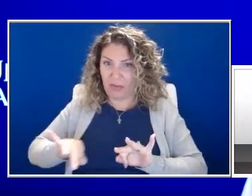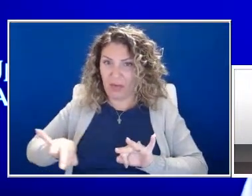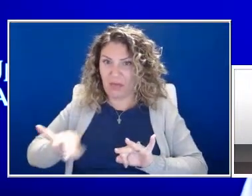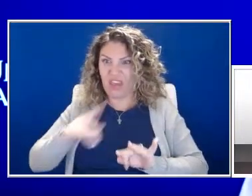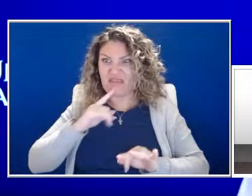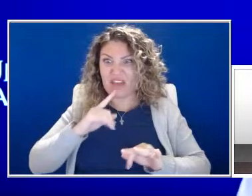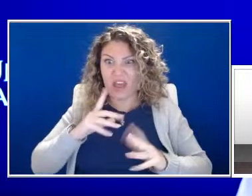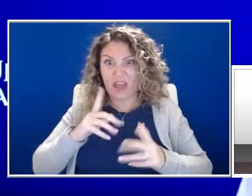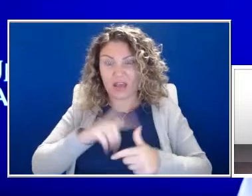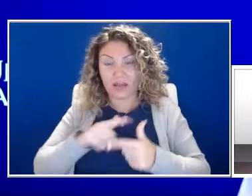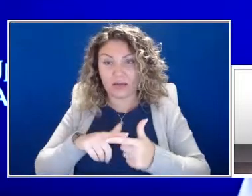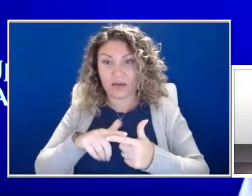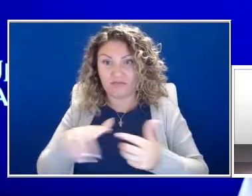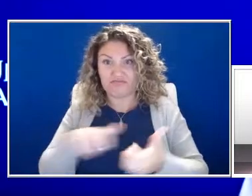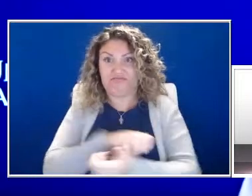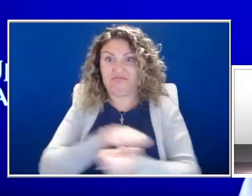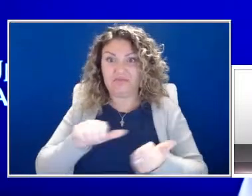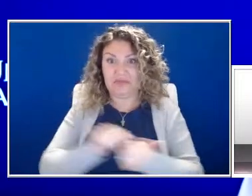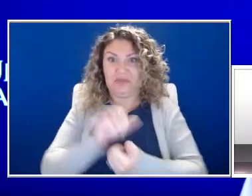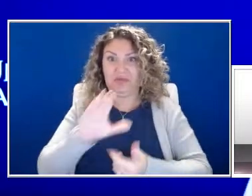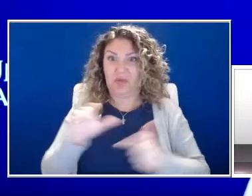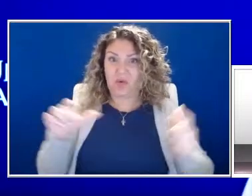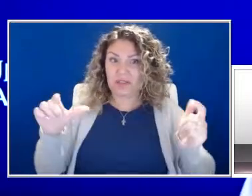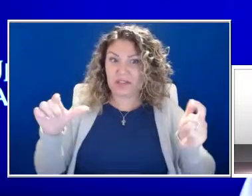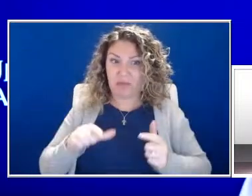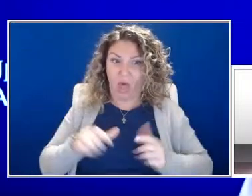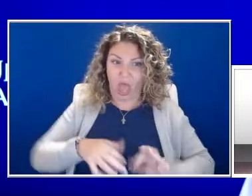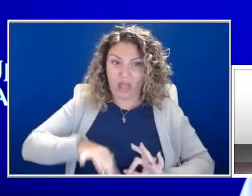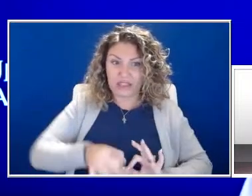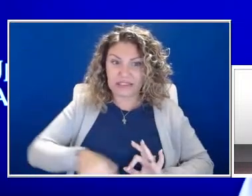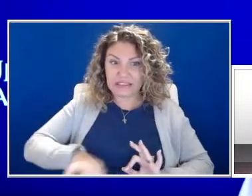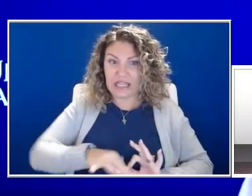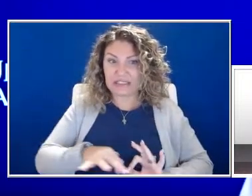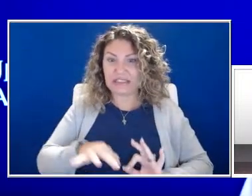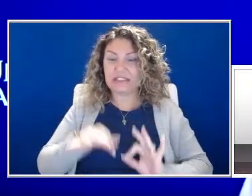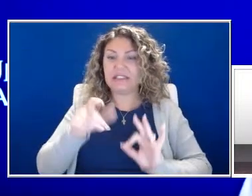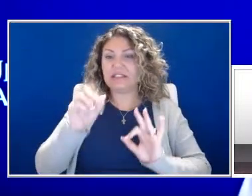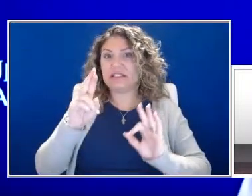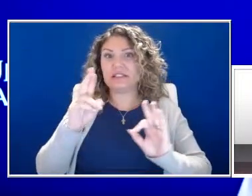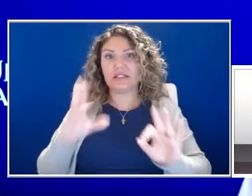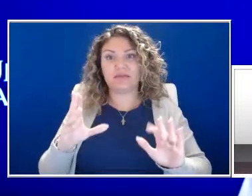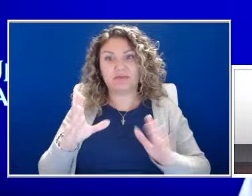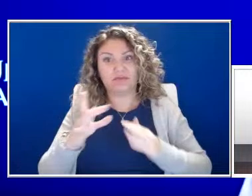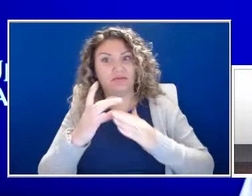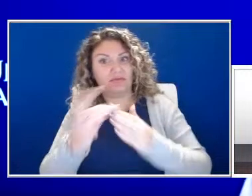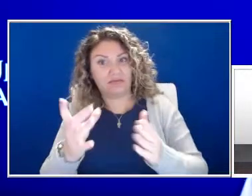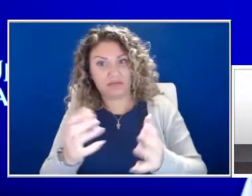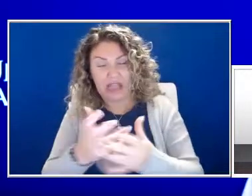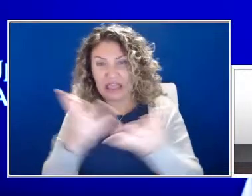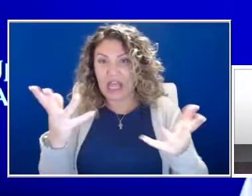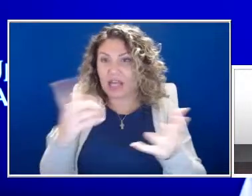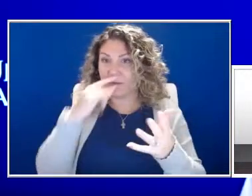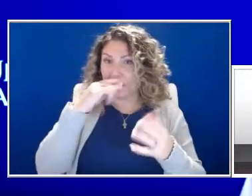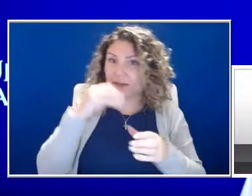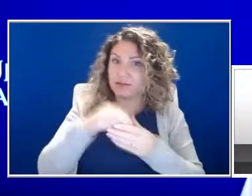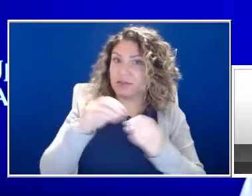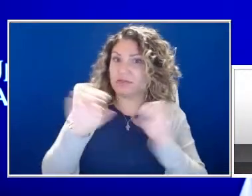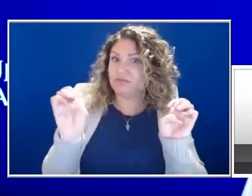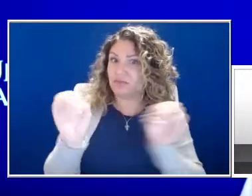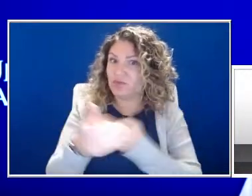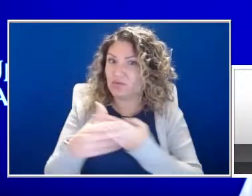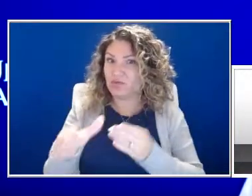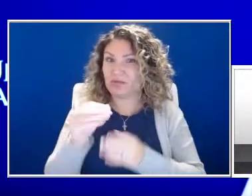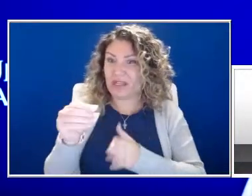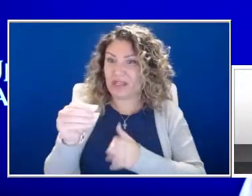breakdown in the small intestine especially. So it's led to a big increase in the number of kids in EDs and having procedures and